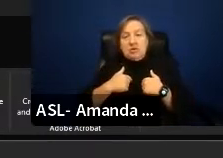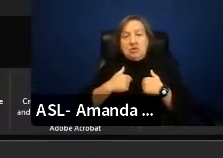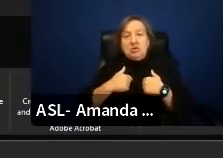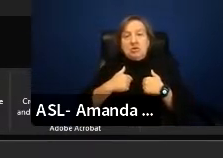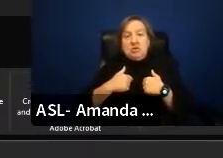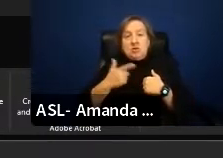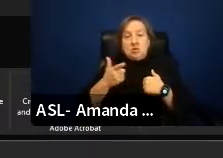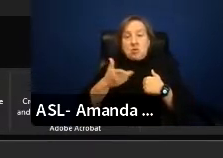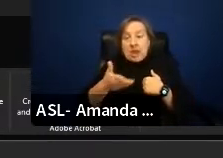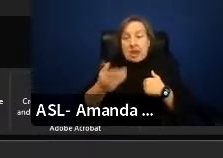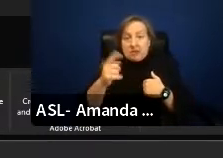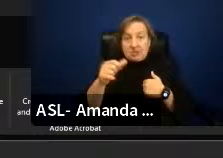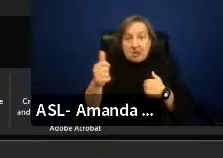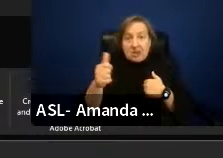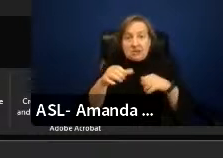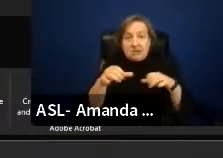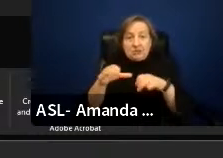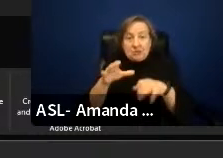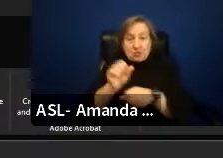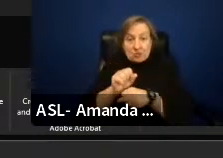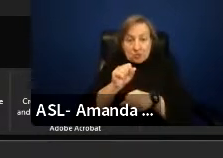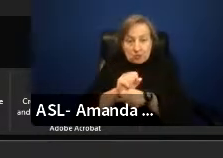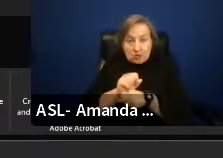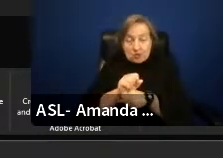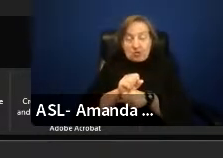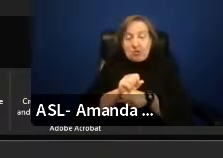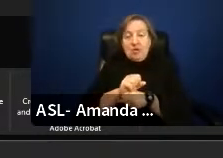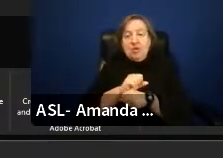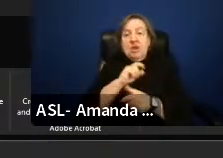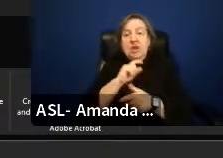hired someone else to go do this work. And then